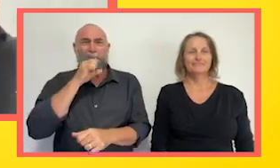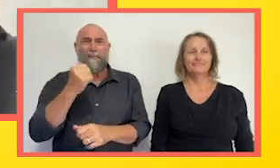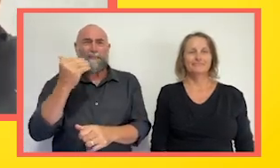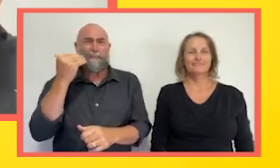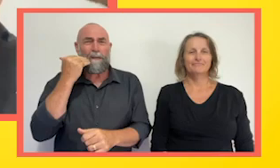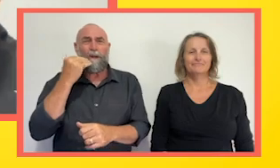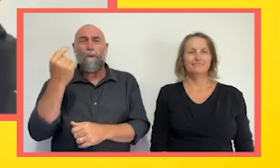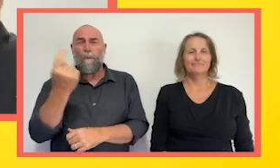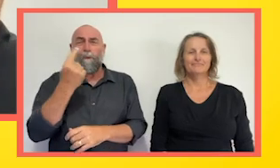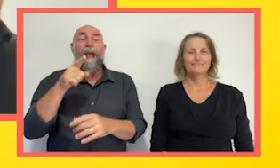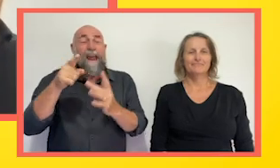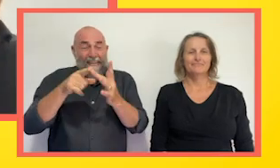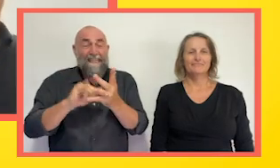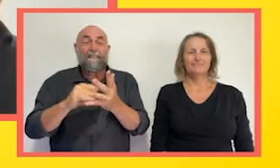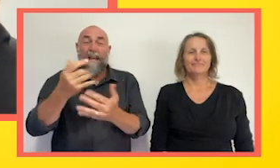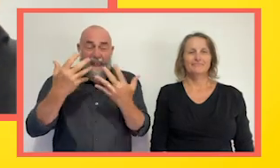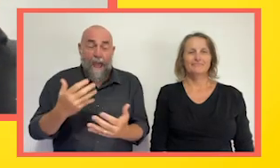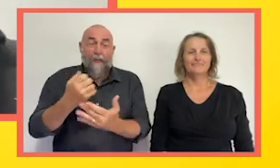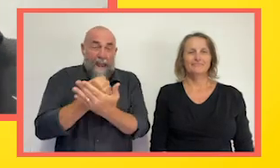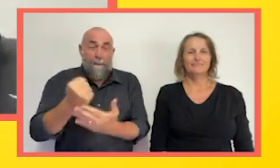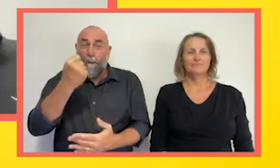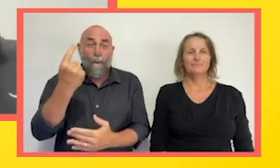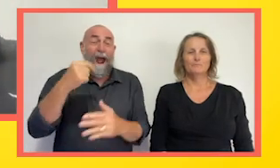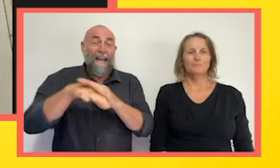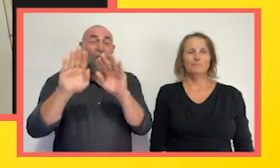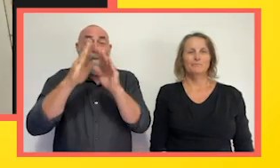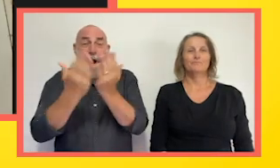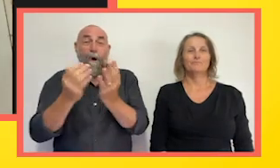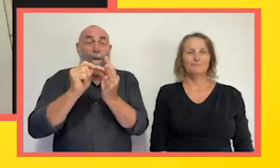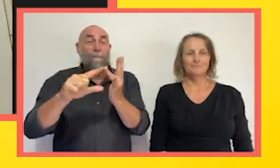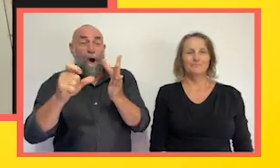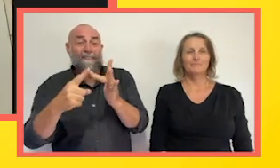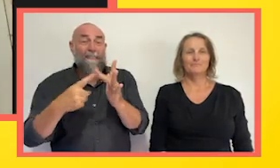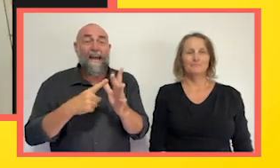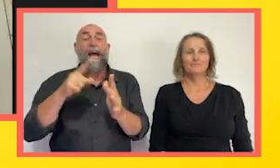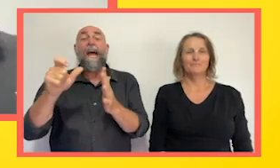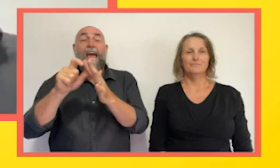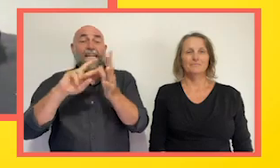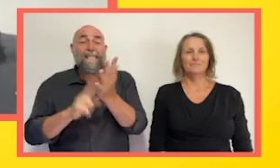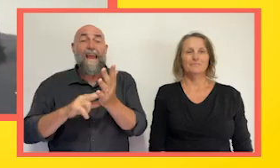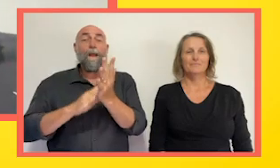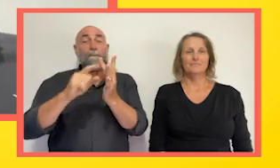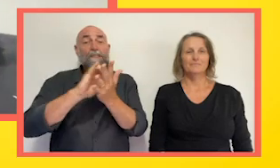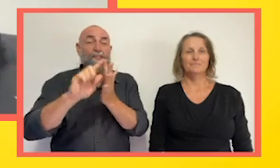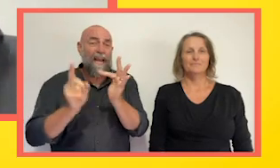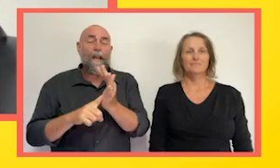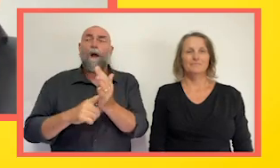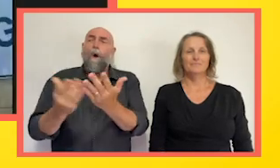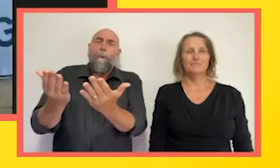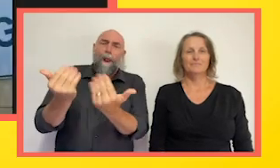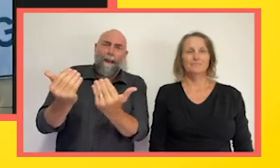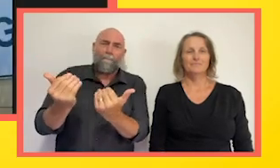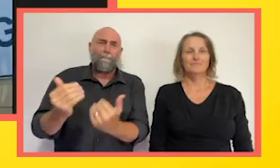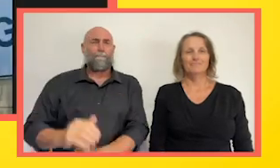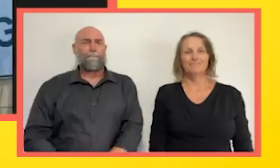but also the current greatest boccia player in the world, Dan Michel. Welcome to You Little Ripper. It's